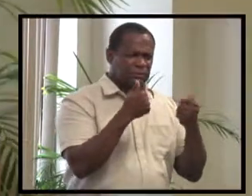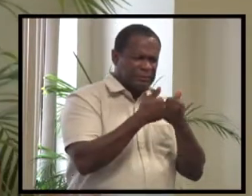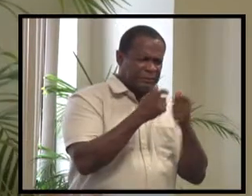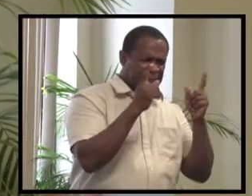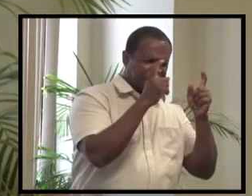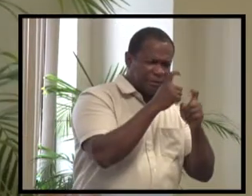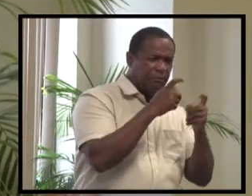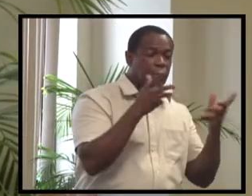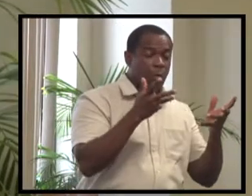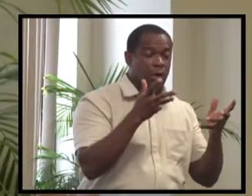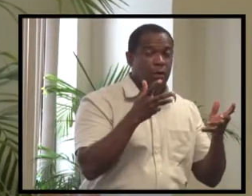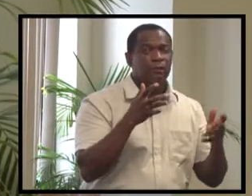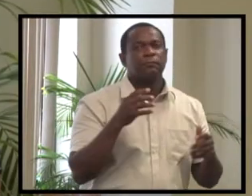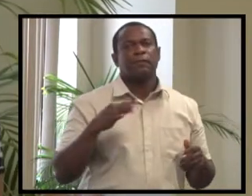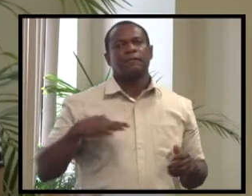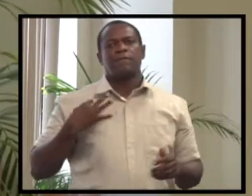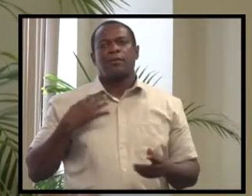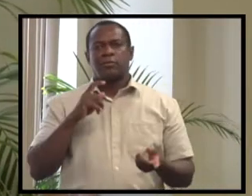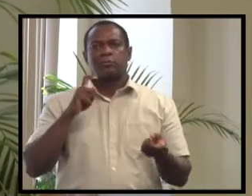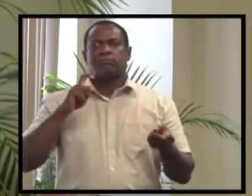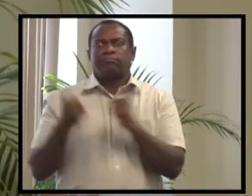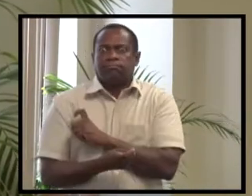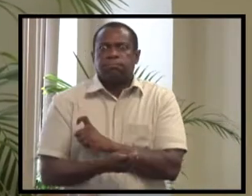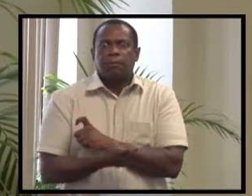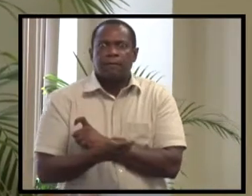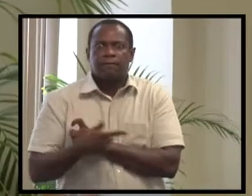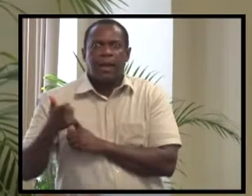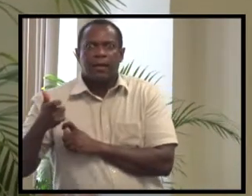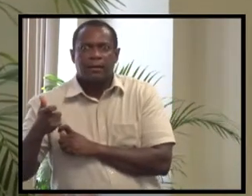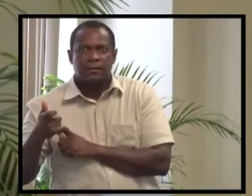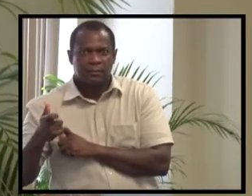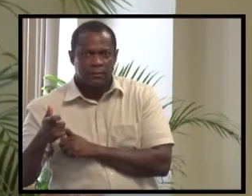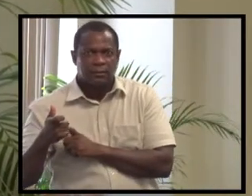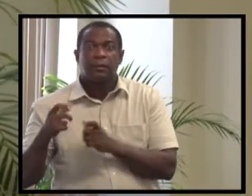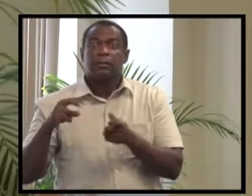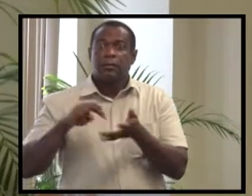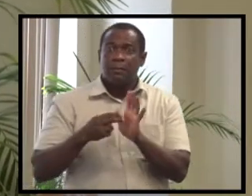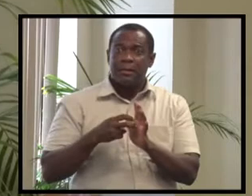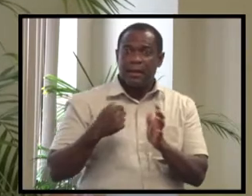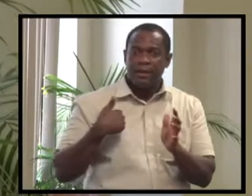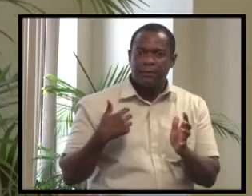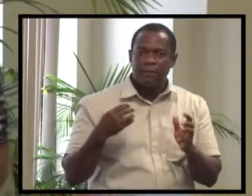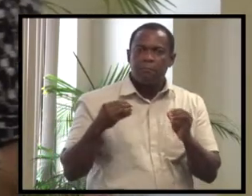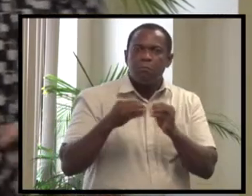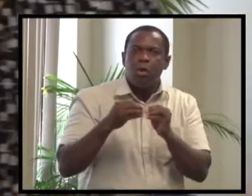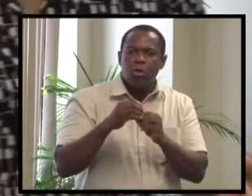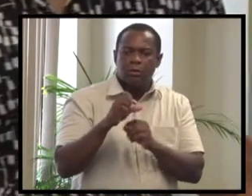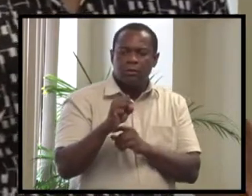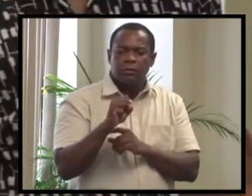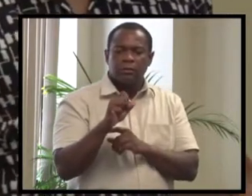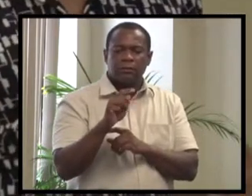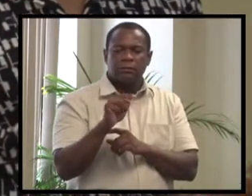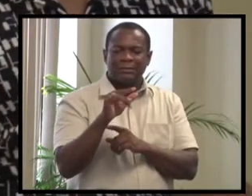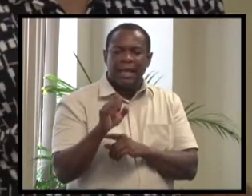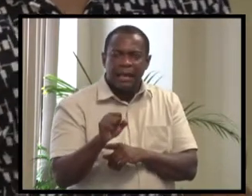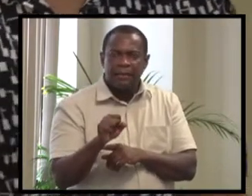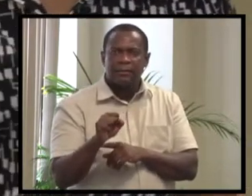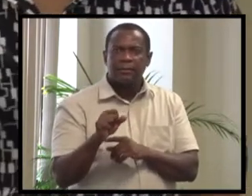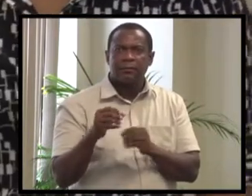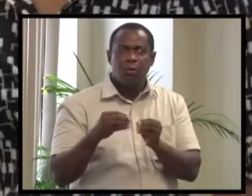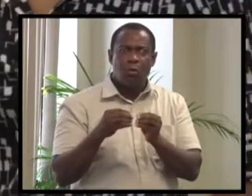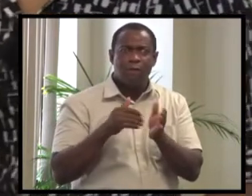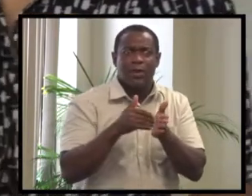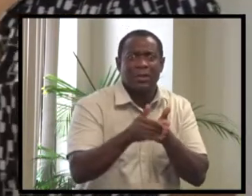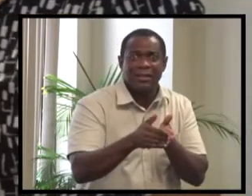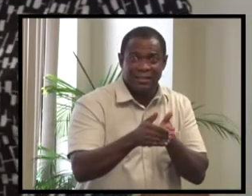fashion is changing a lot quicker than it used to. So we need to have more styles more frequently in store. The other thing is we have way more